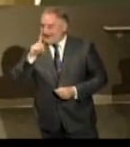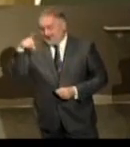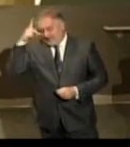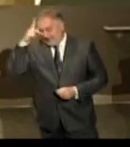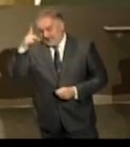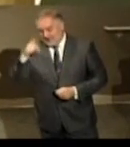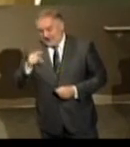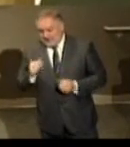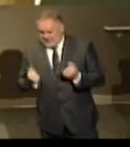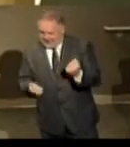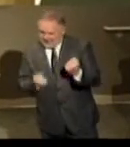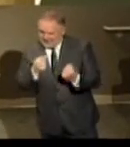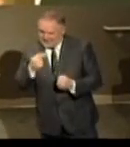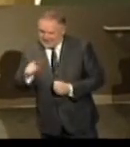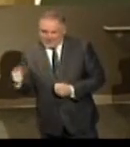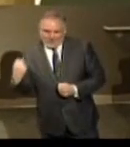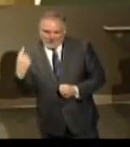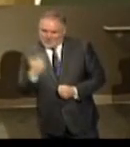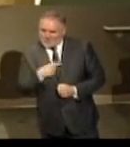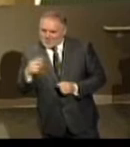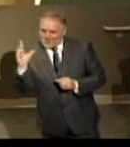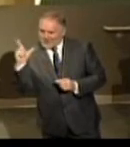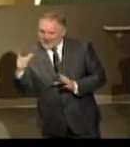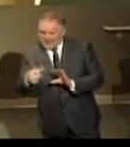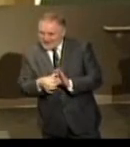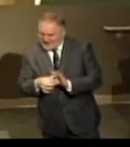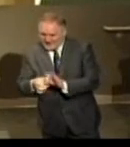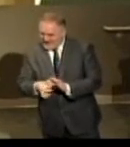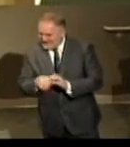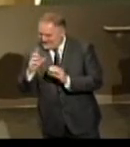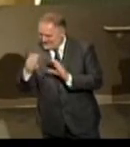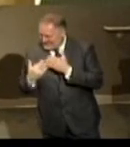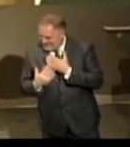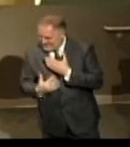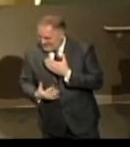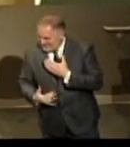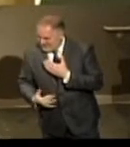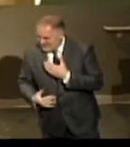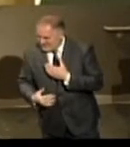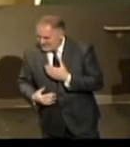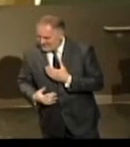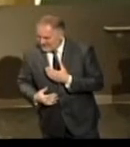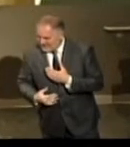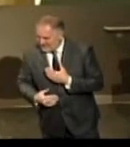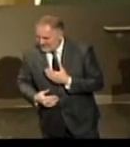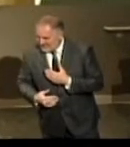say they were one blood, how disdaining that was to be to them.